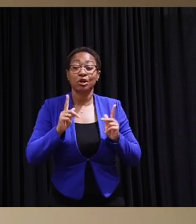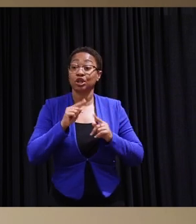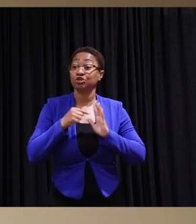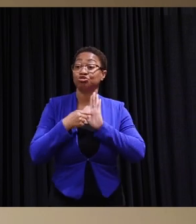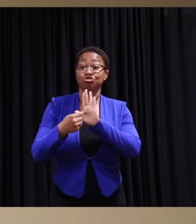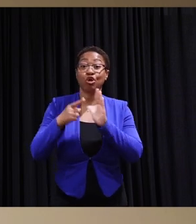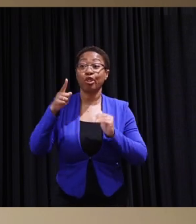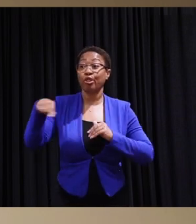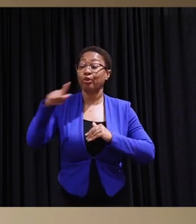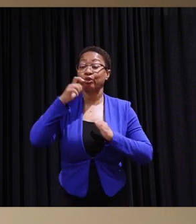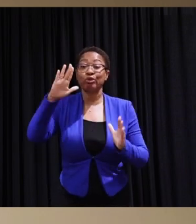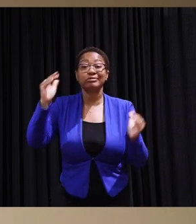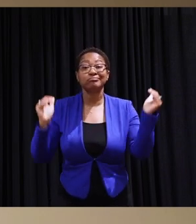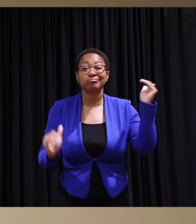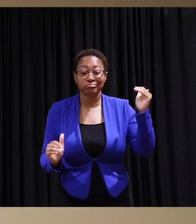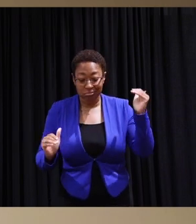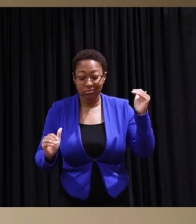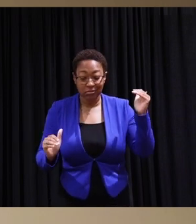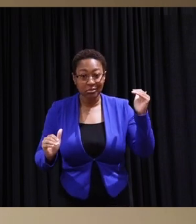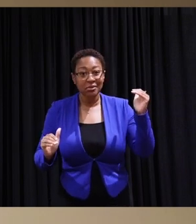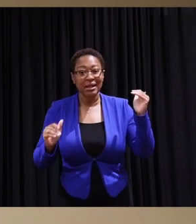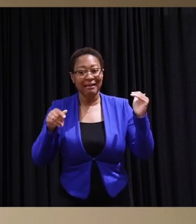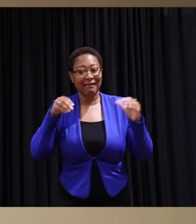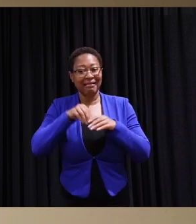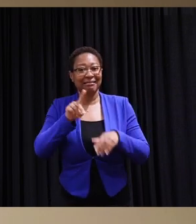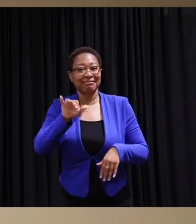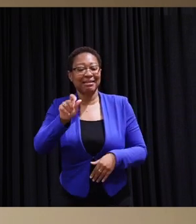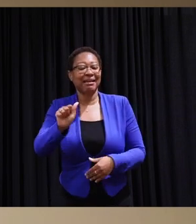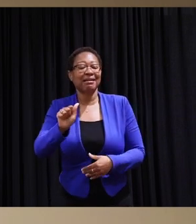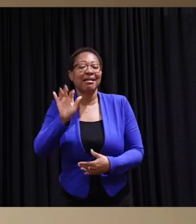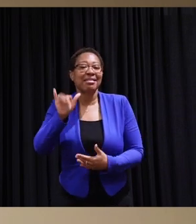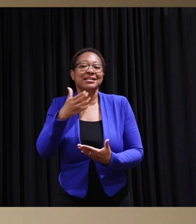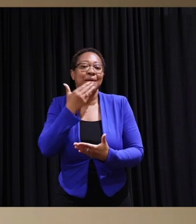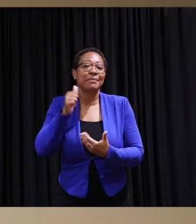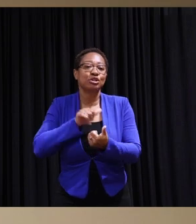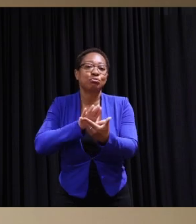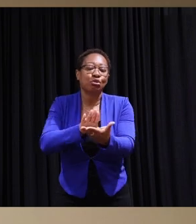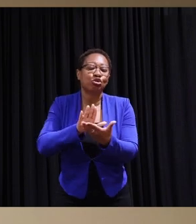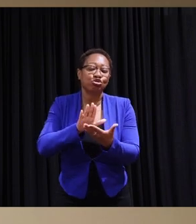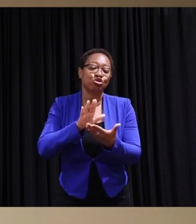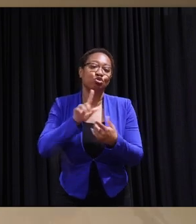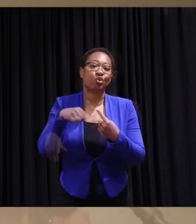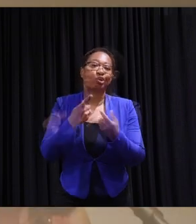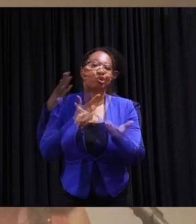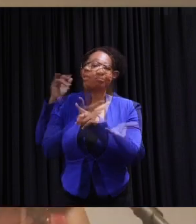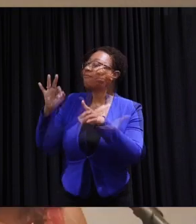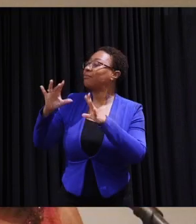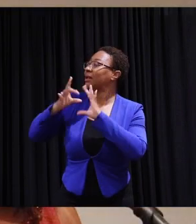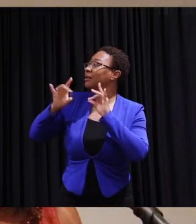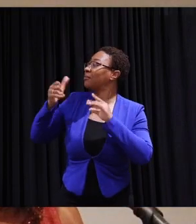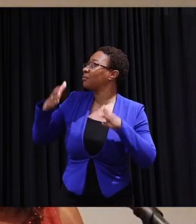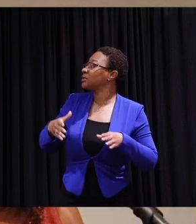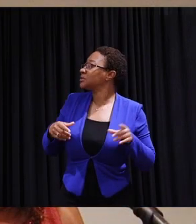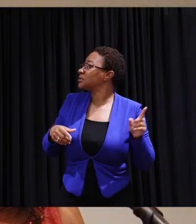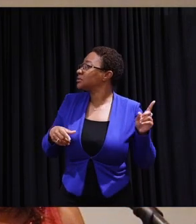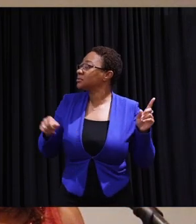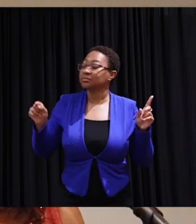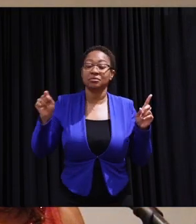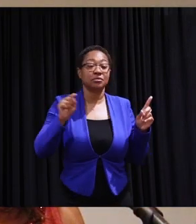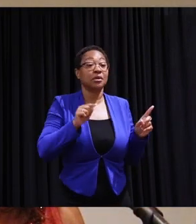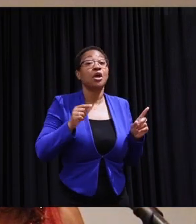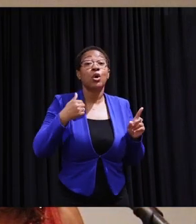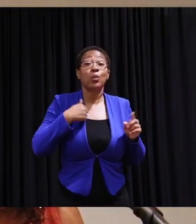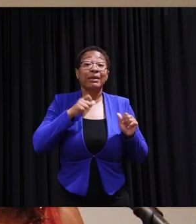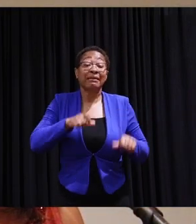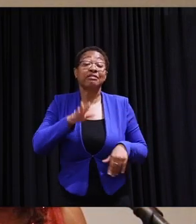disparate differences in the data is the best approach to the conversation. I think we can talk